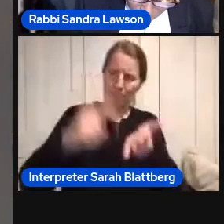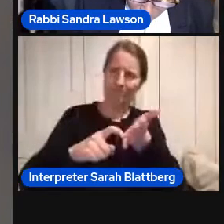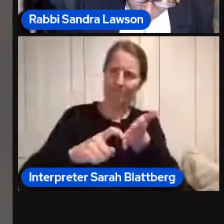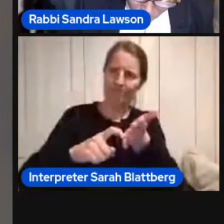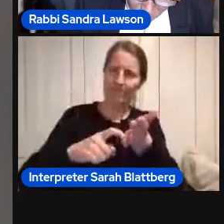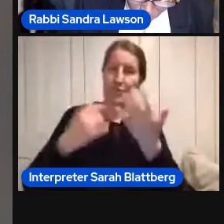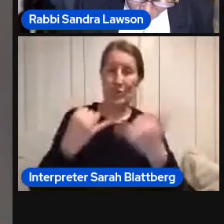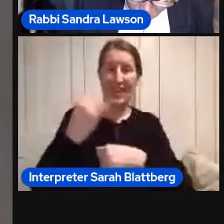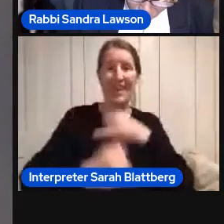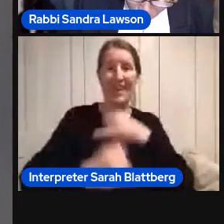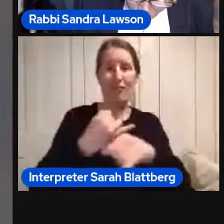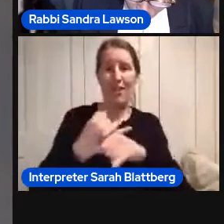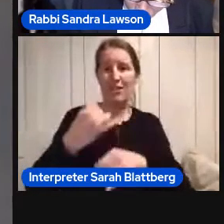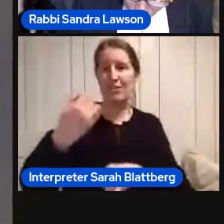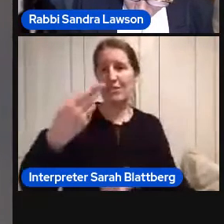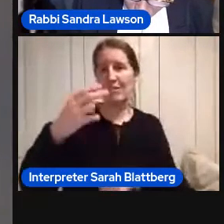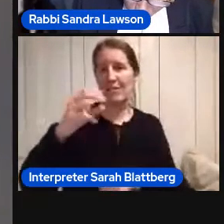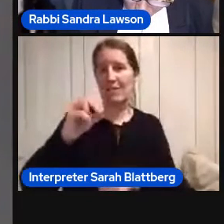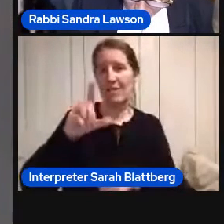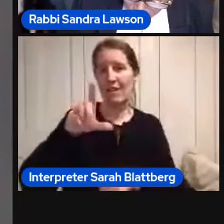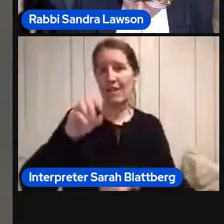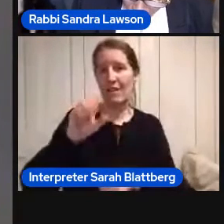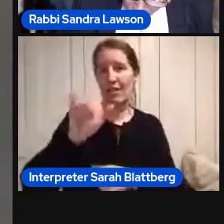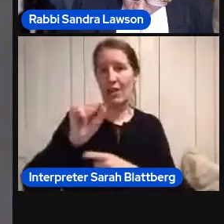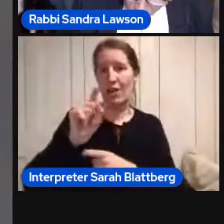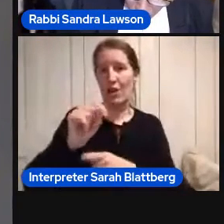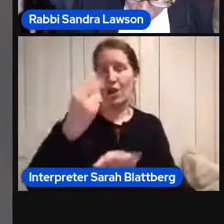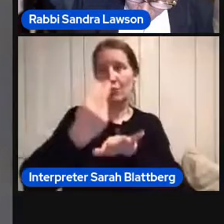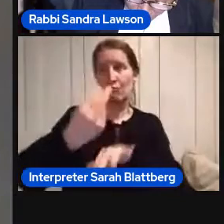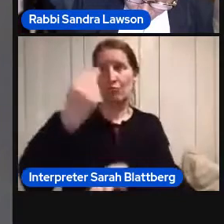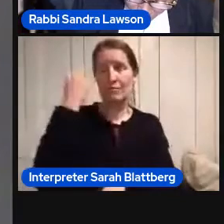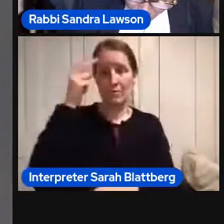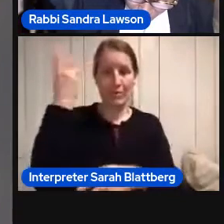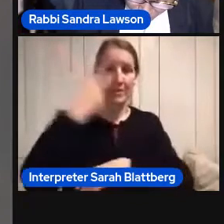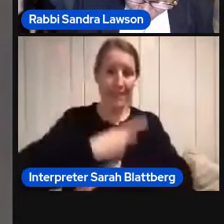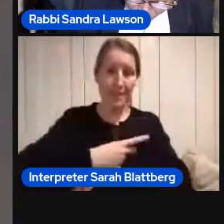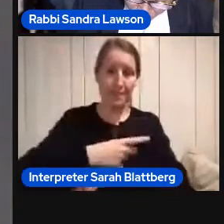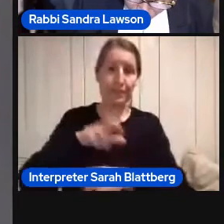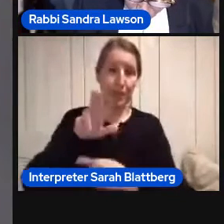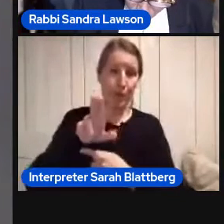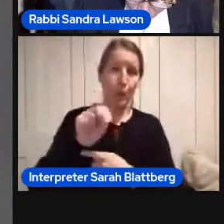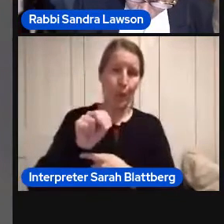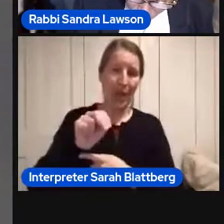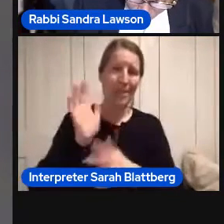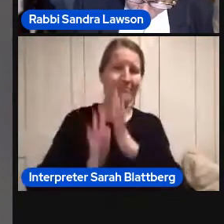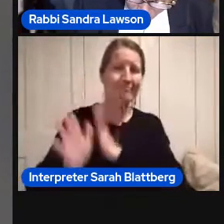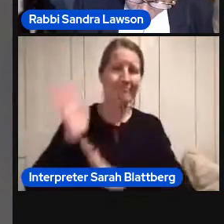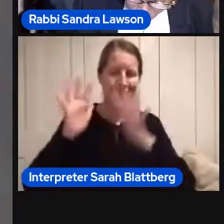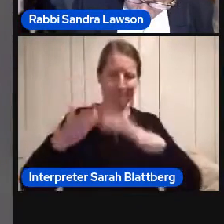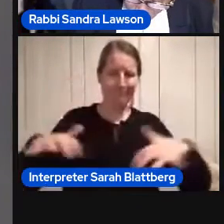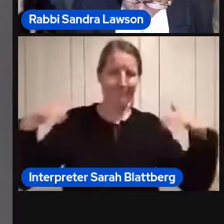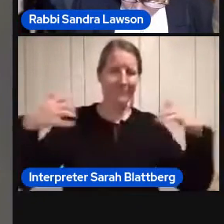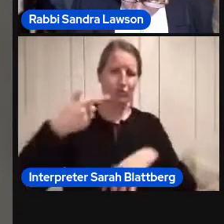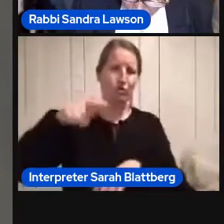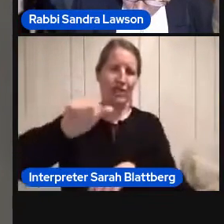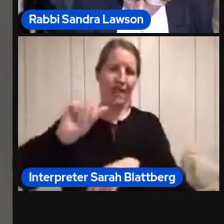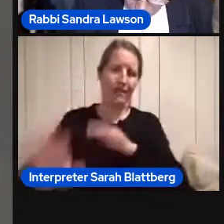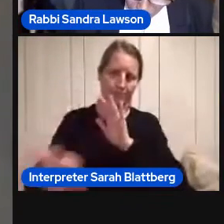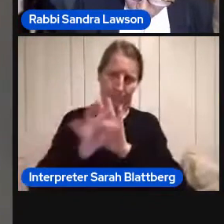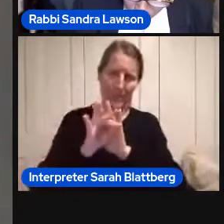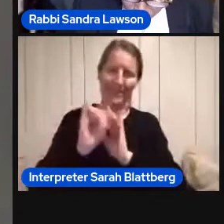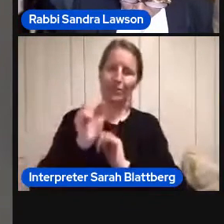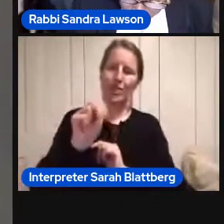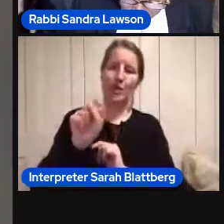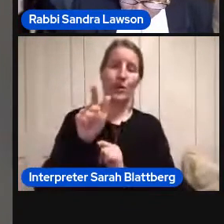is International Holocaust Remembrance Day. The United Nations General Assembly designated January 27th,